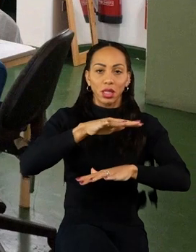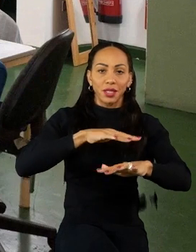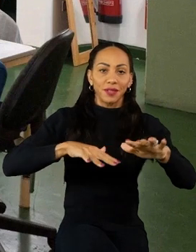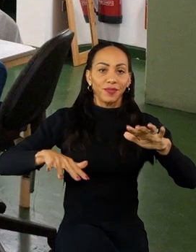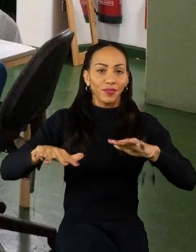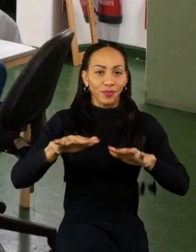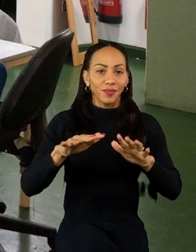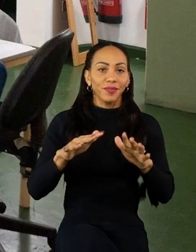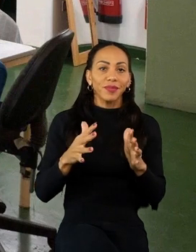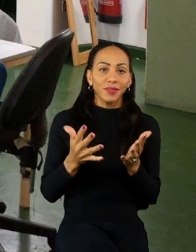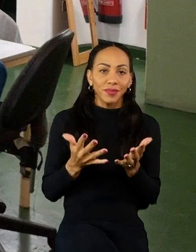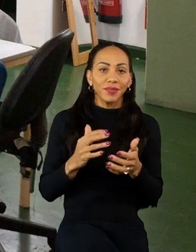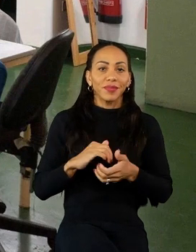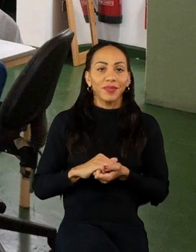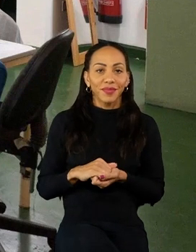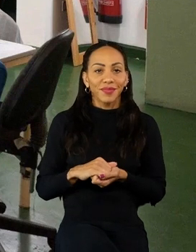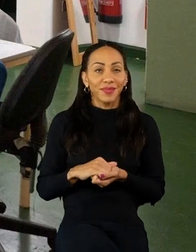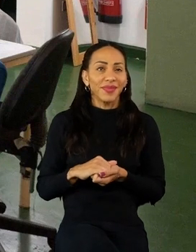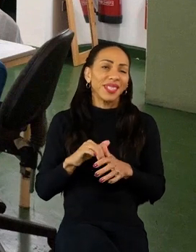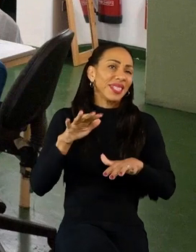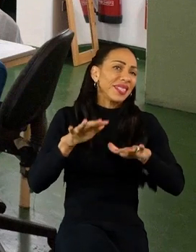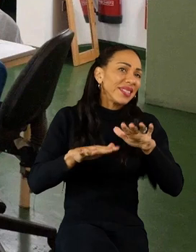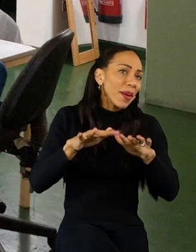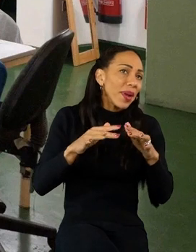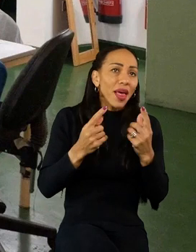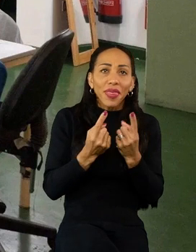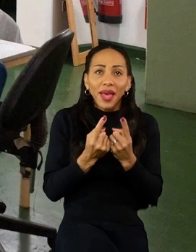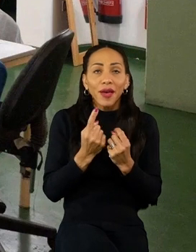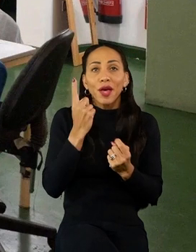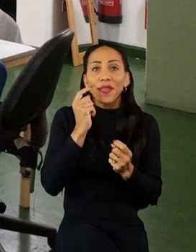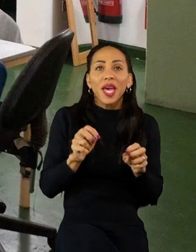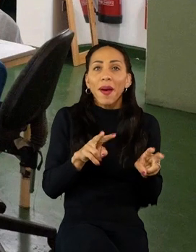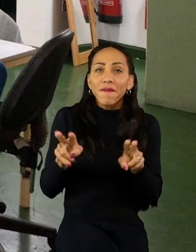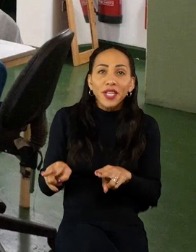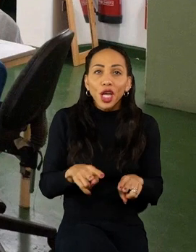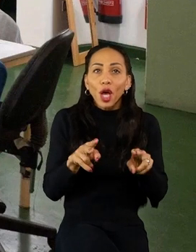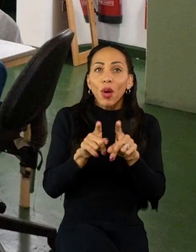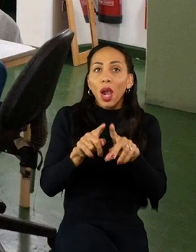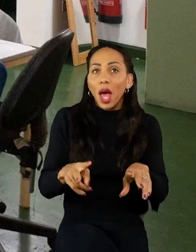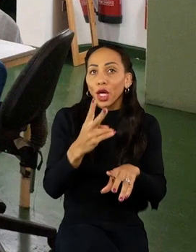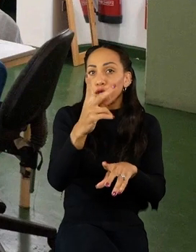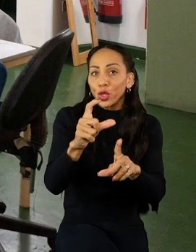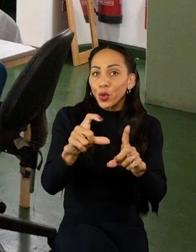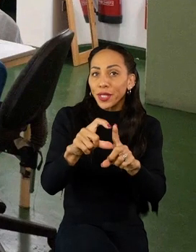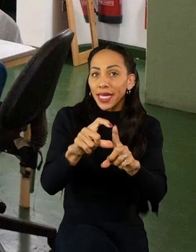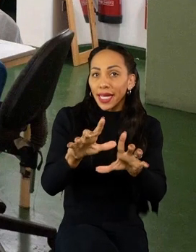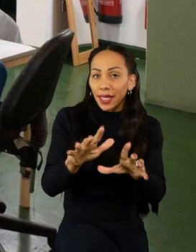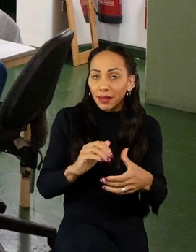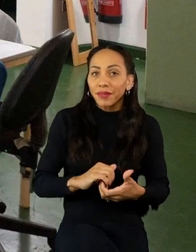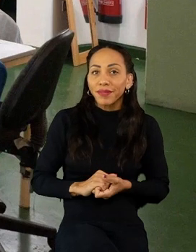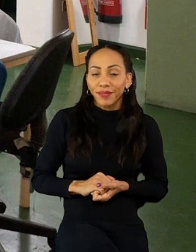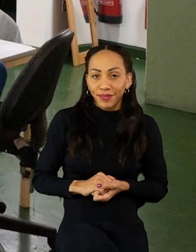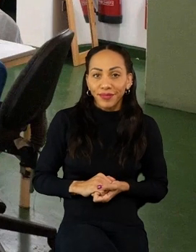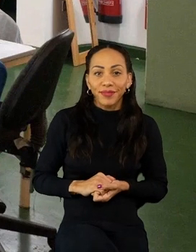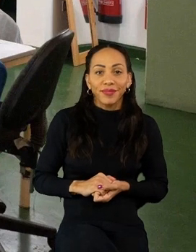a scaling in terms of how movement around the stage occurs. We can do this very much the same thing if we think about video as a 2D layer or as a